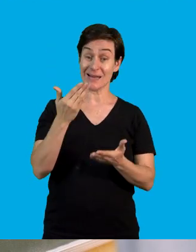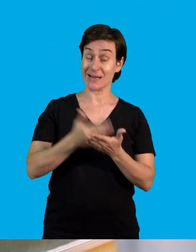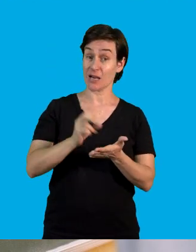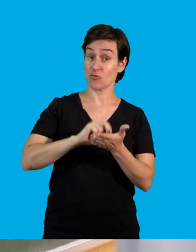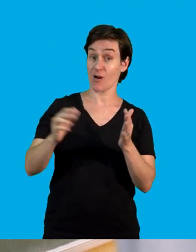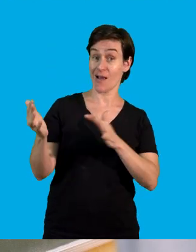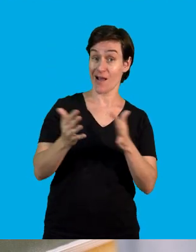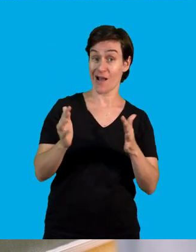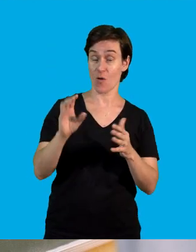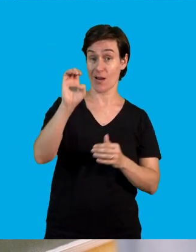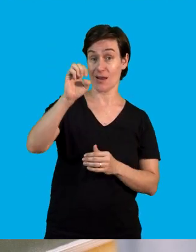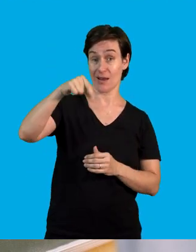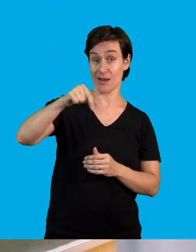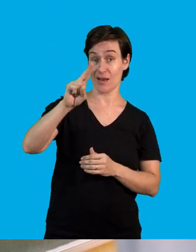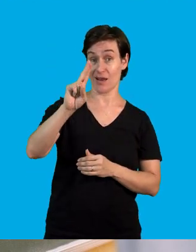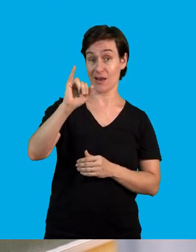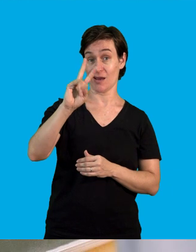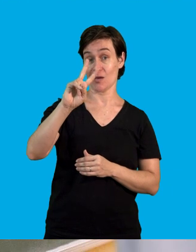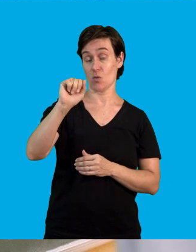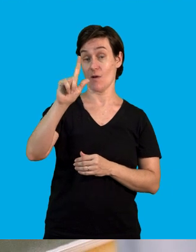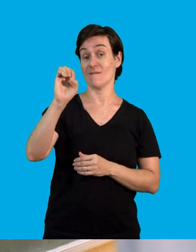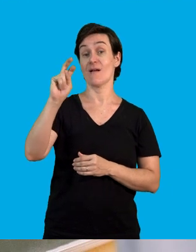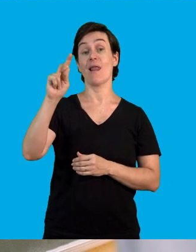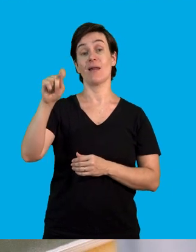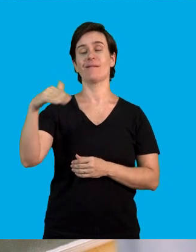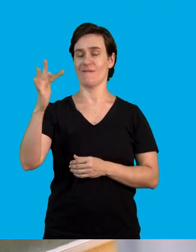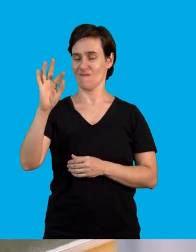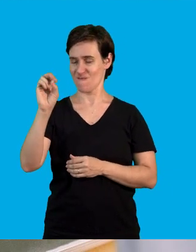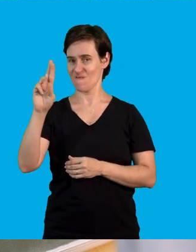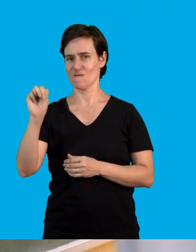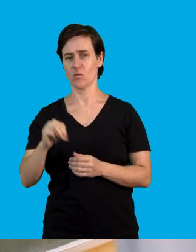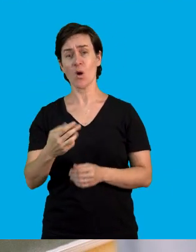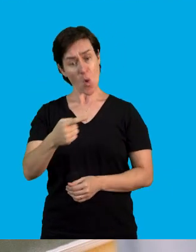They can be written in equivalent form.